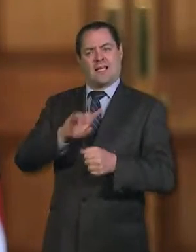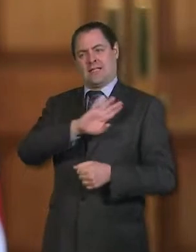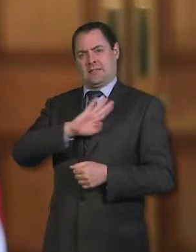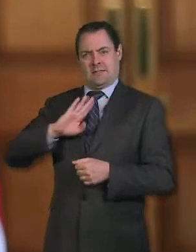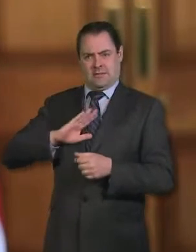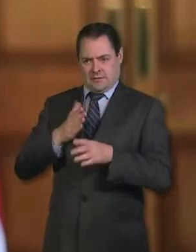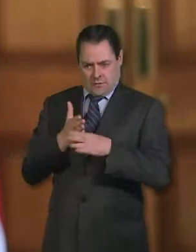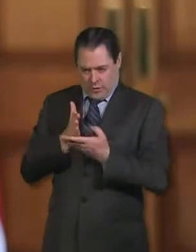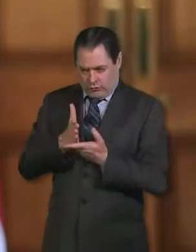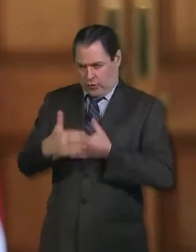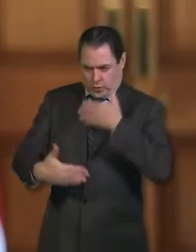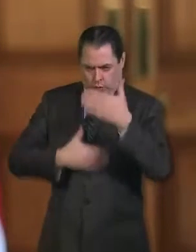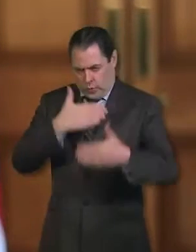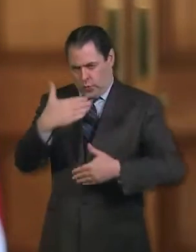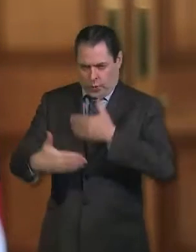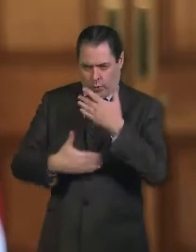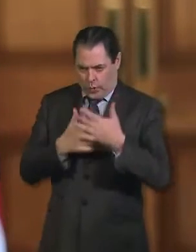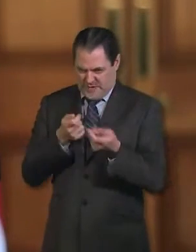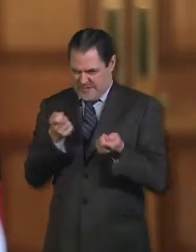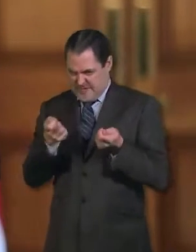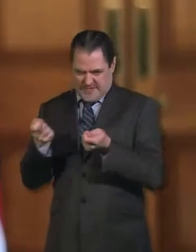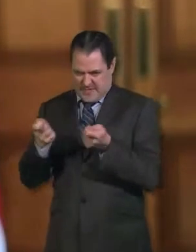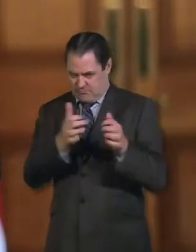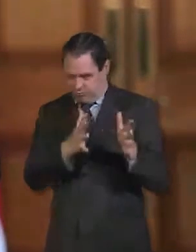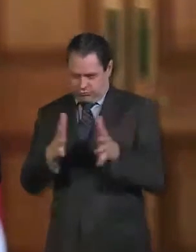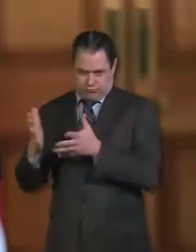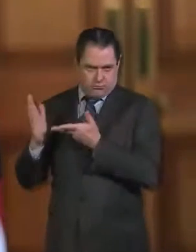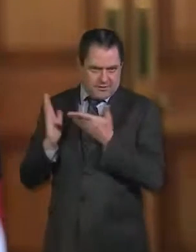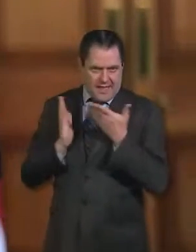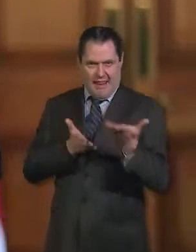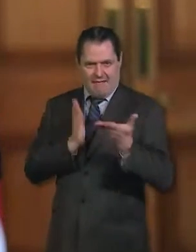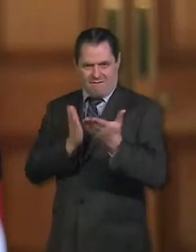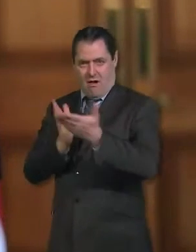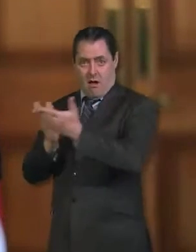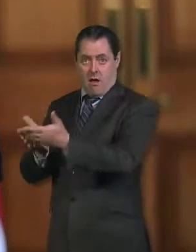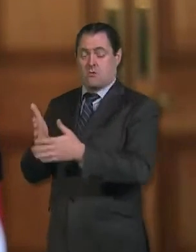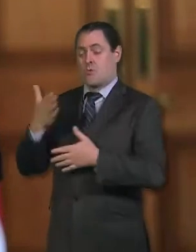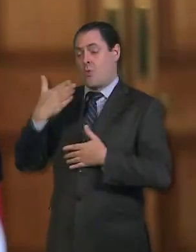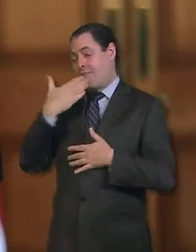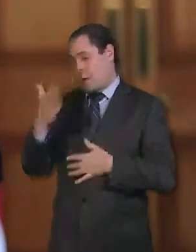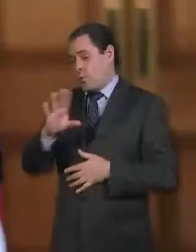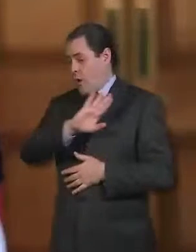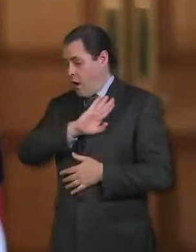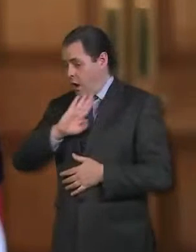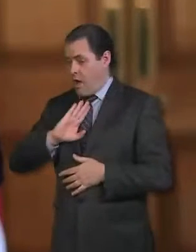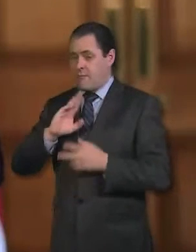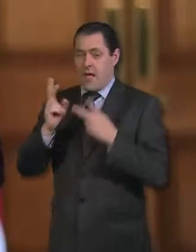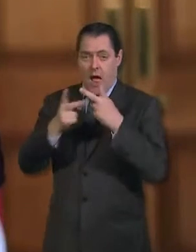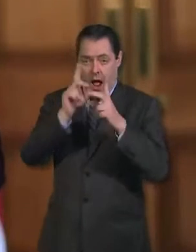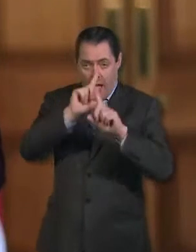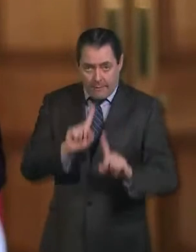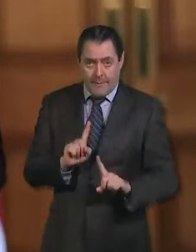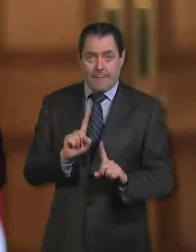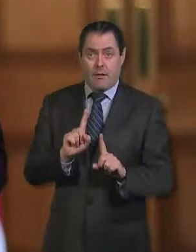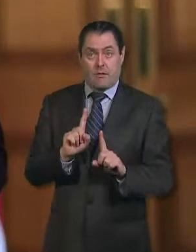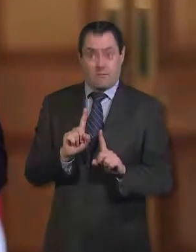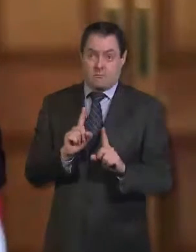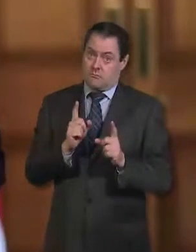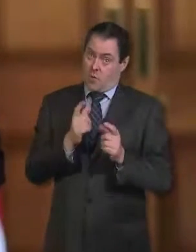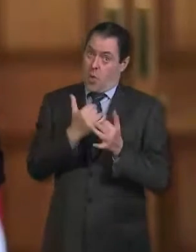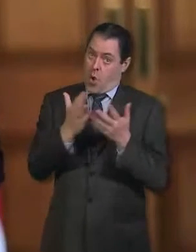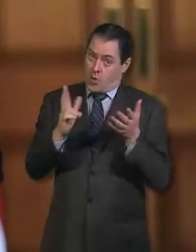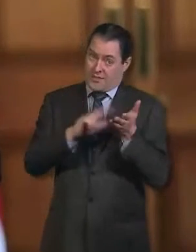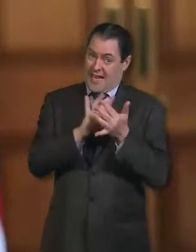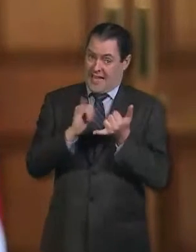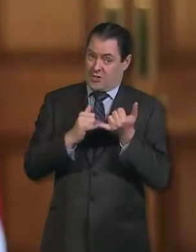those challenges, thanks to the armed forces and to so many others, including so many in the NHS, we've seen a